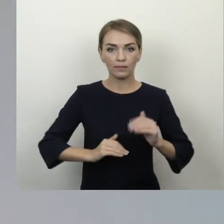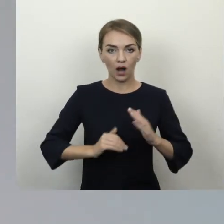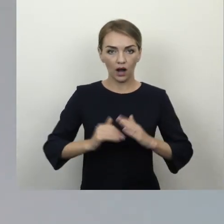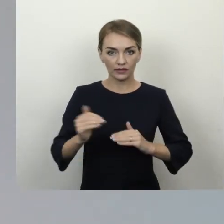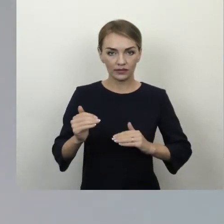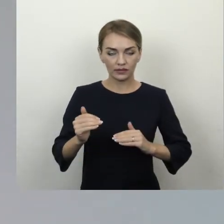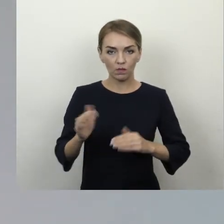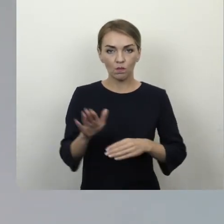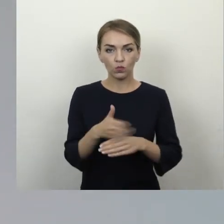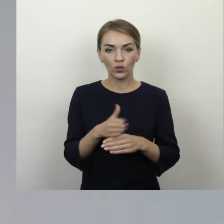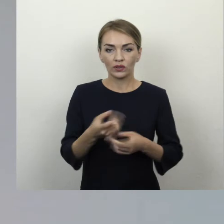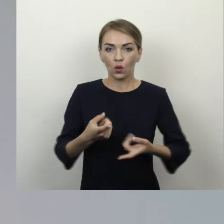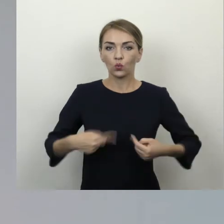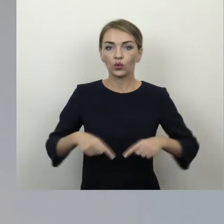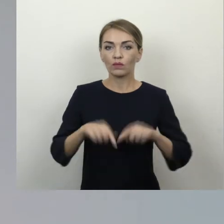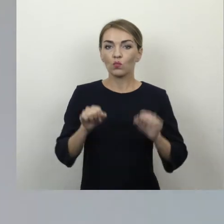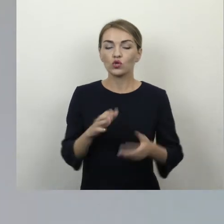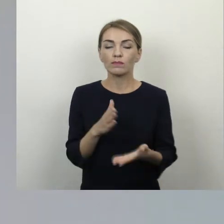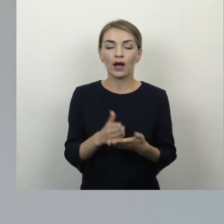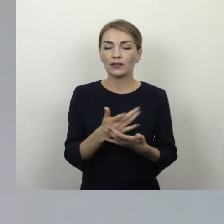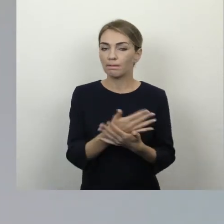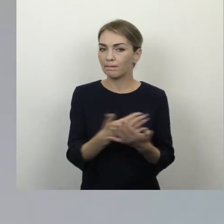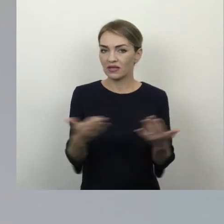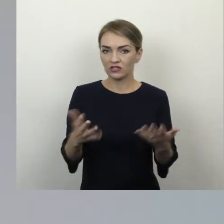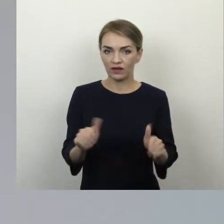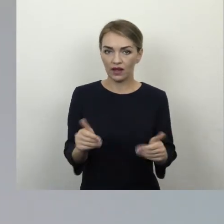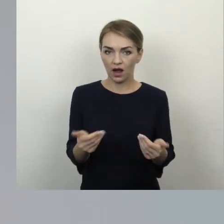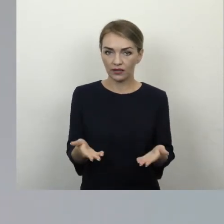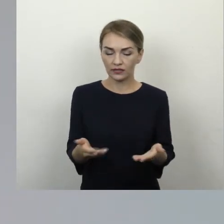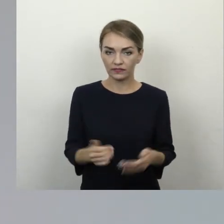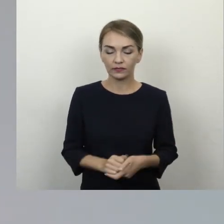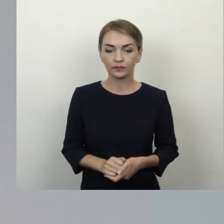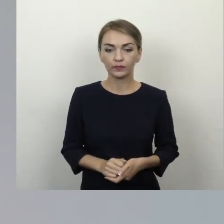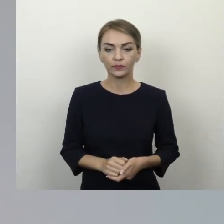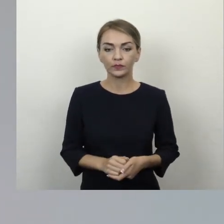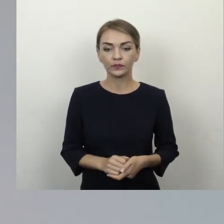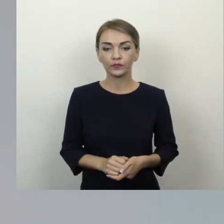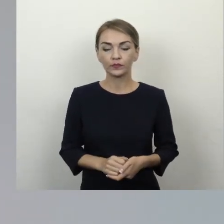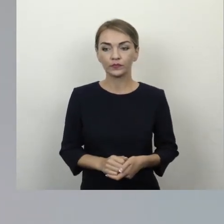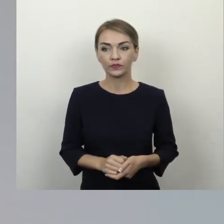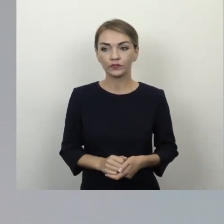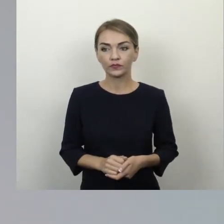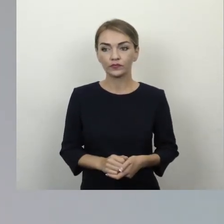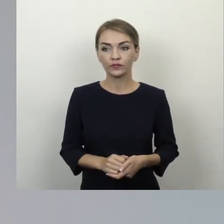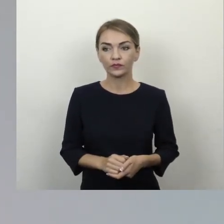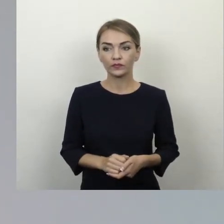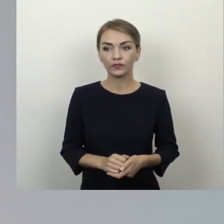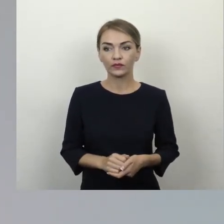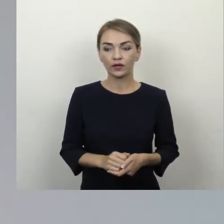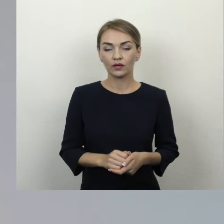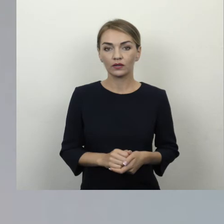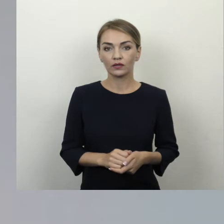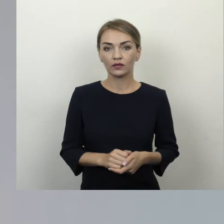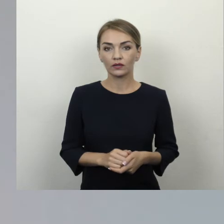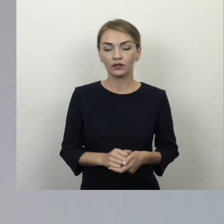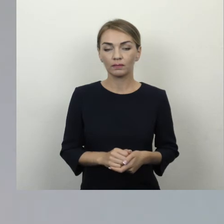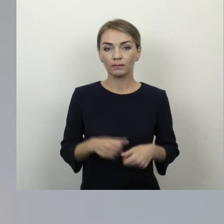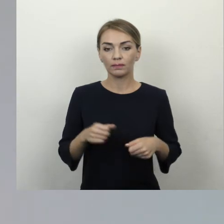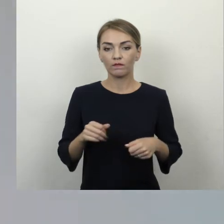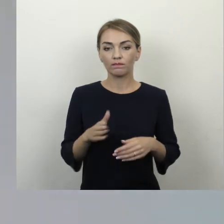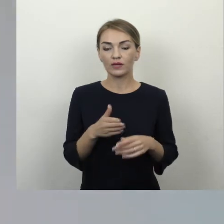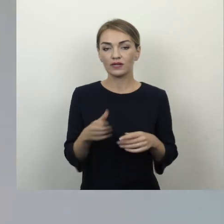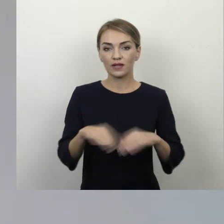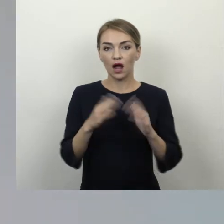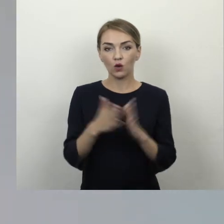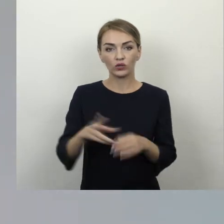distributed across all of the unit. And in fact, there can be very many versions of the division into